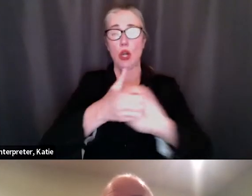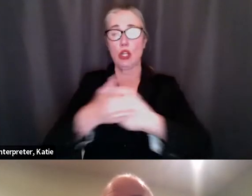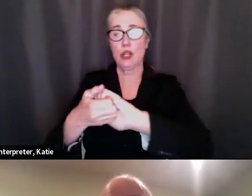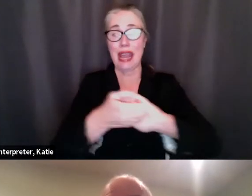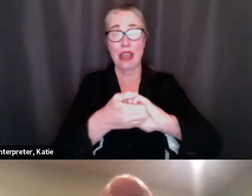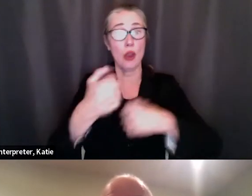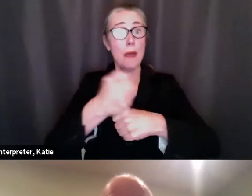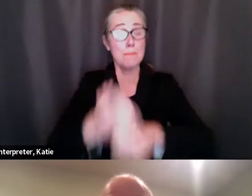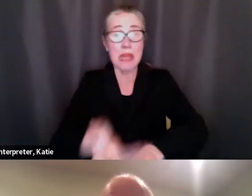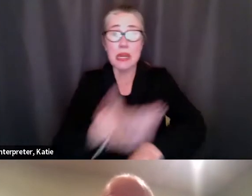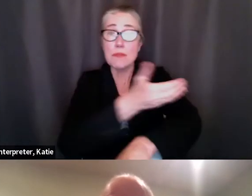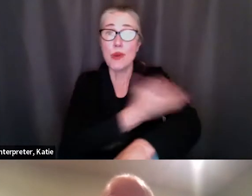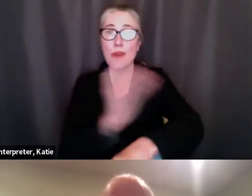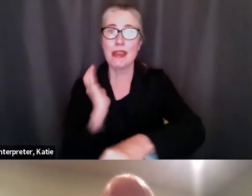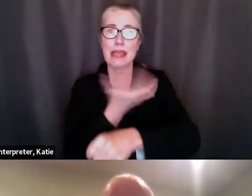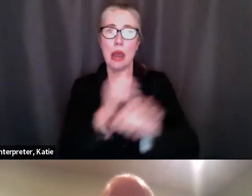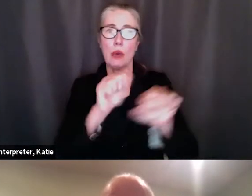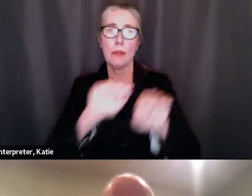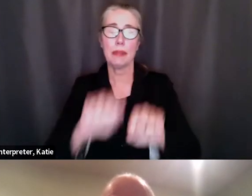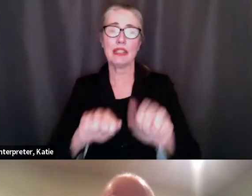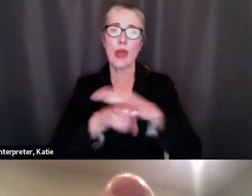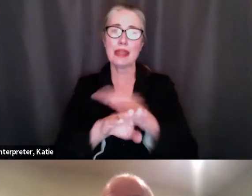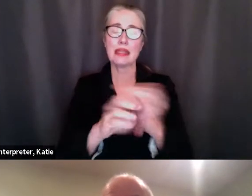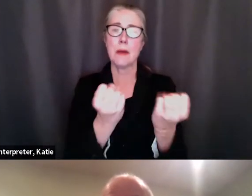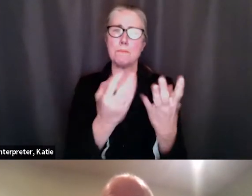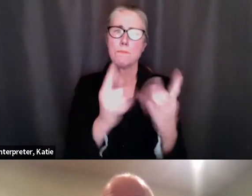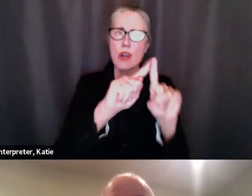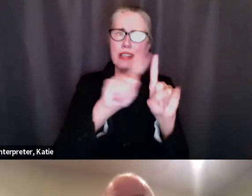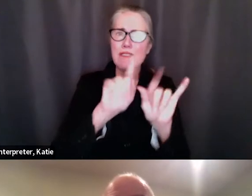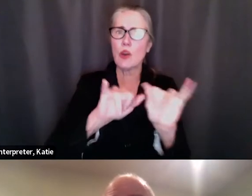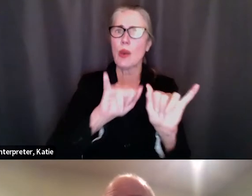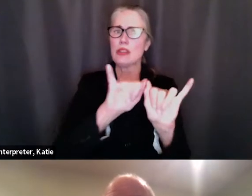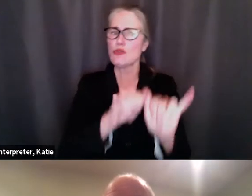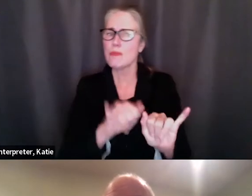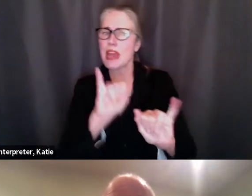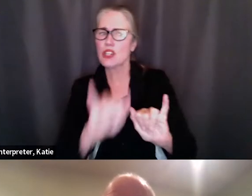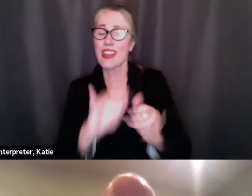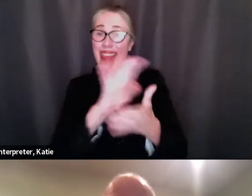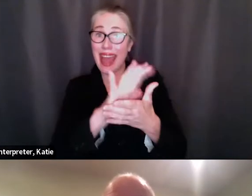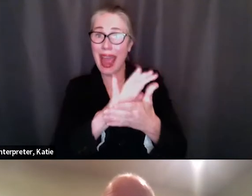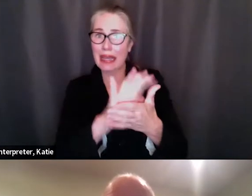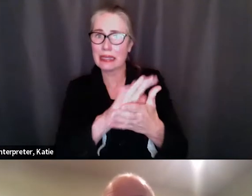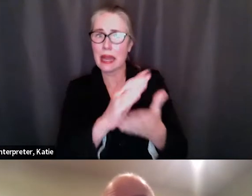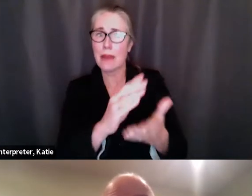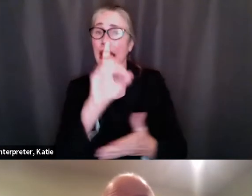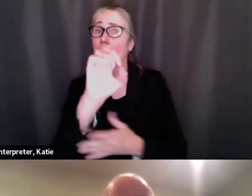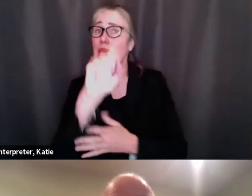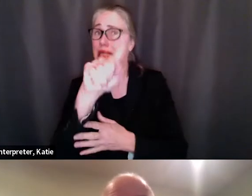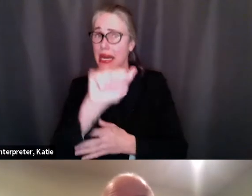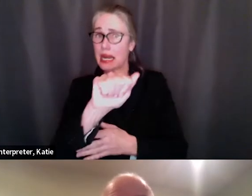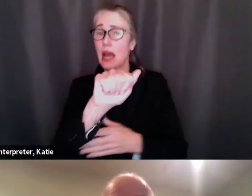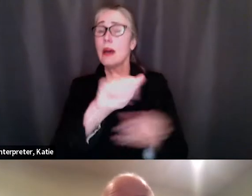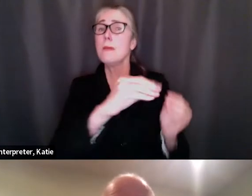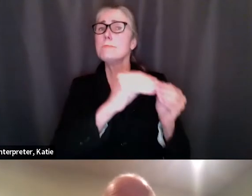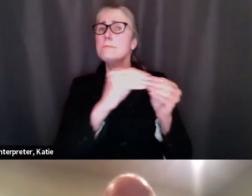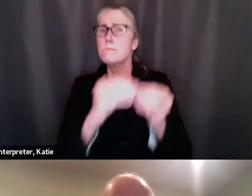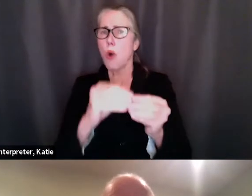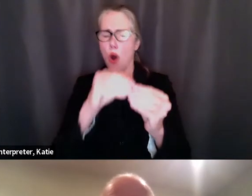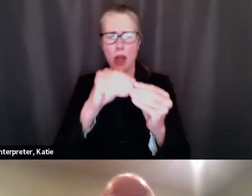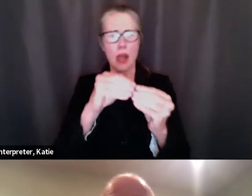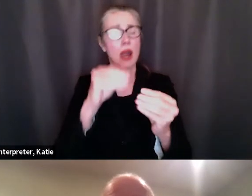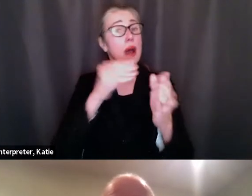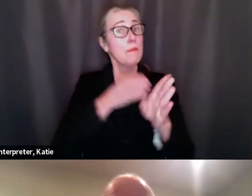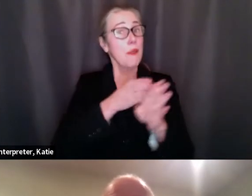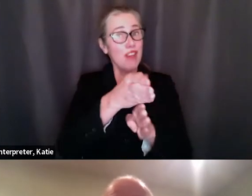major improvements in our ability to access multiple measures of academic data which directly lend to led to more targeted professional